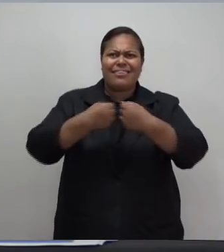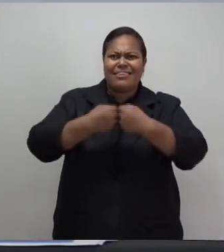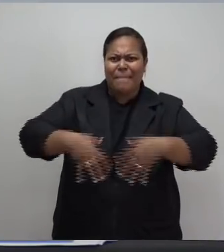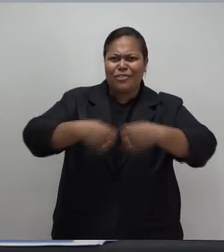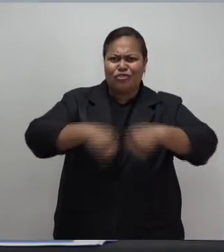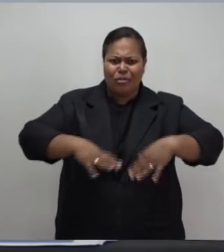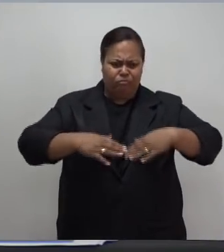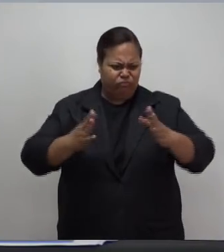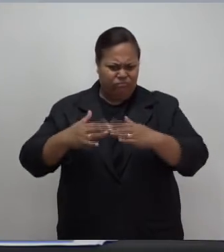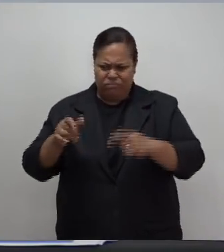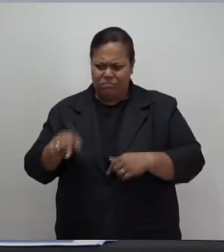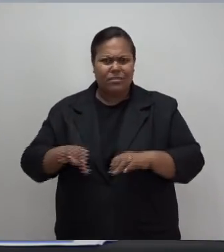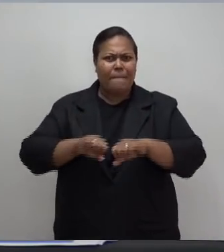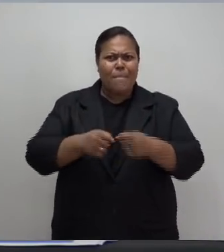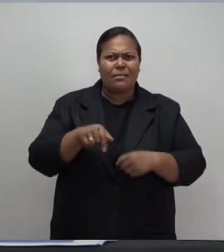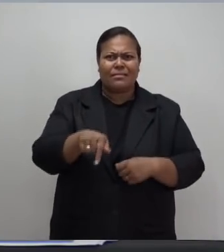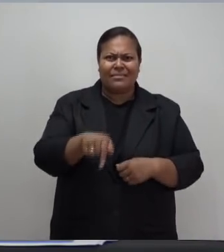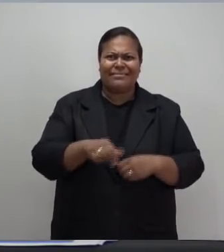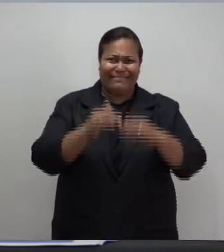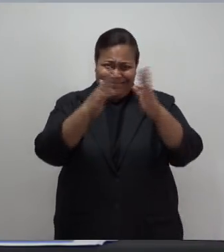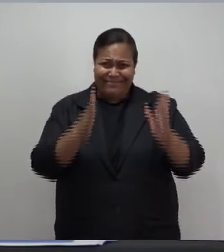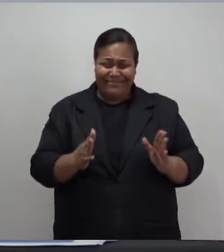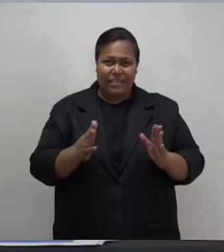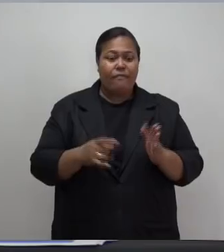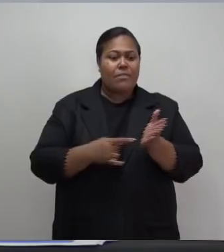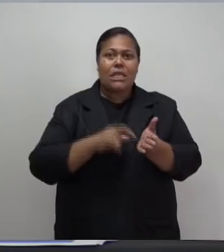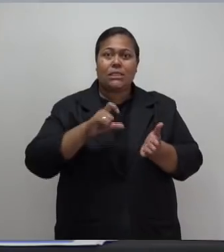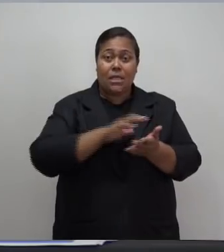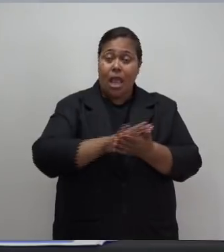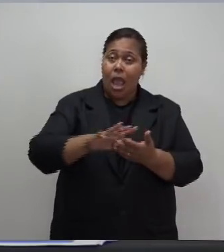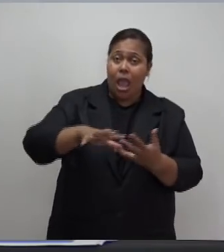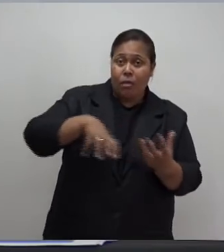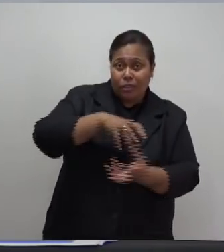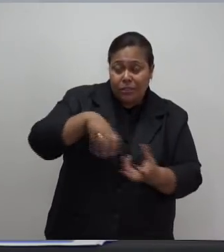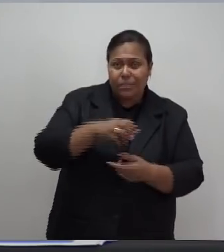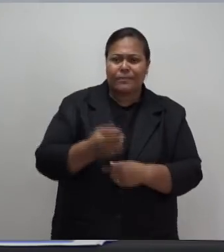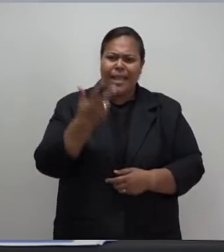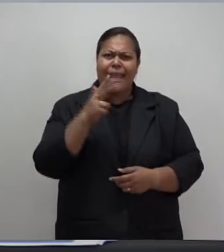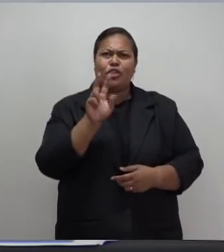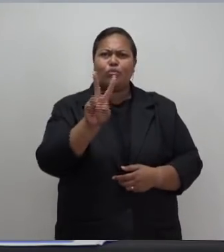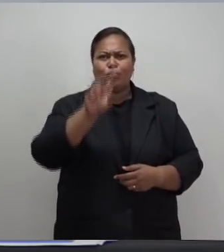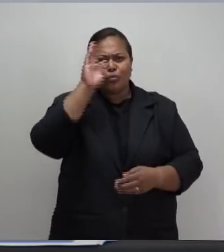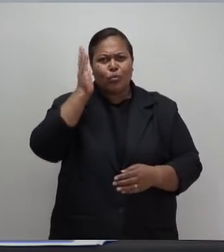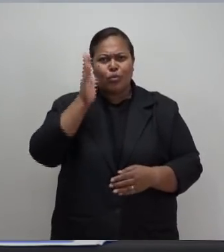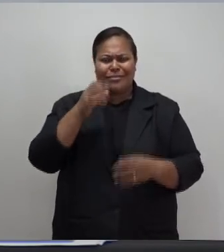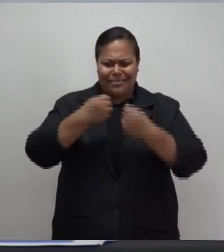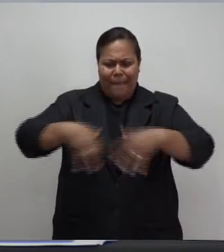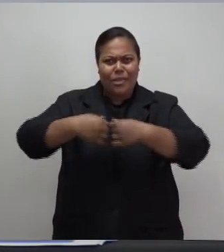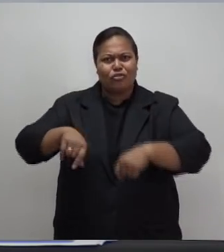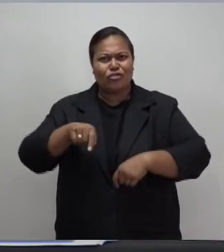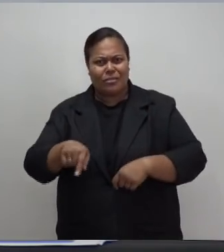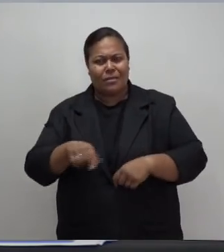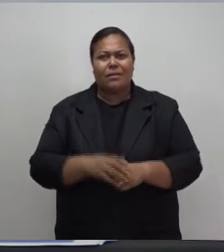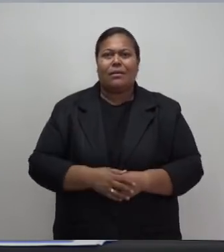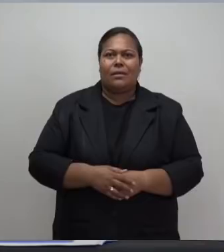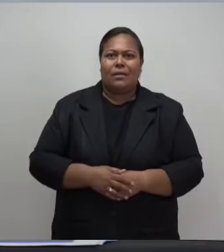after from TC Herald. A total of 82 schools were affected during TC Herald, 3 main